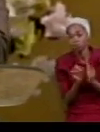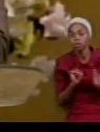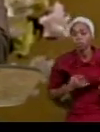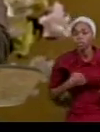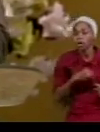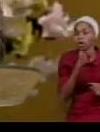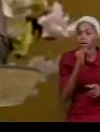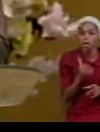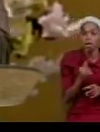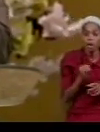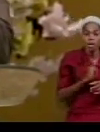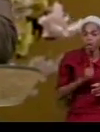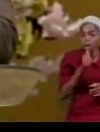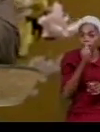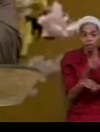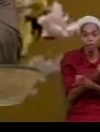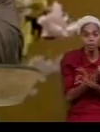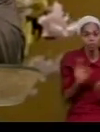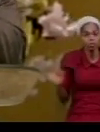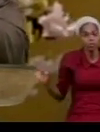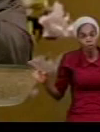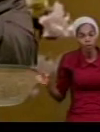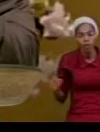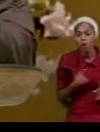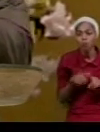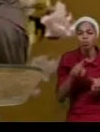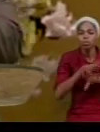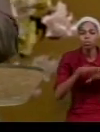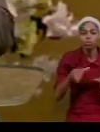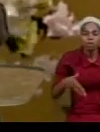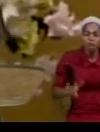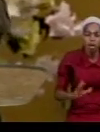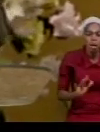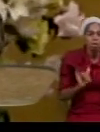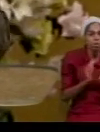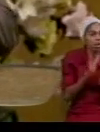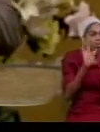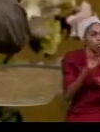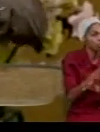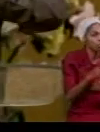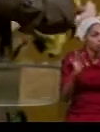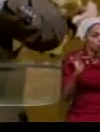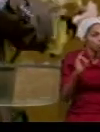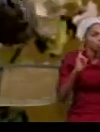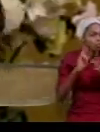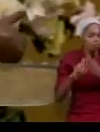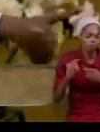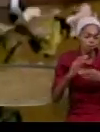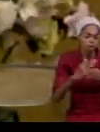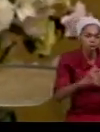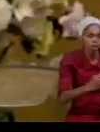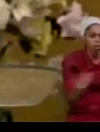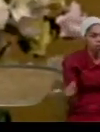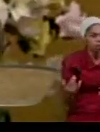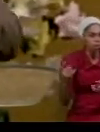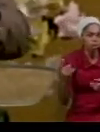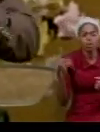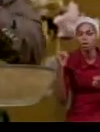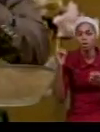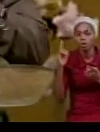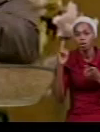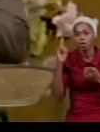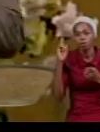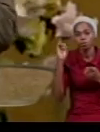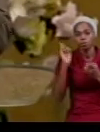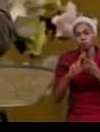liberty of yours, don't allow it to be a stumbling block to others. Therefore, I can go and sit down at the